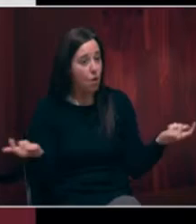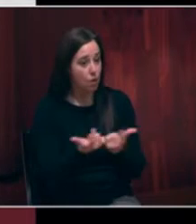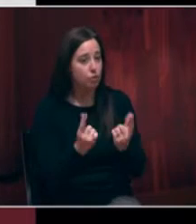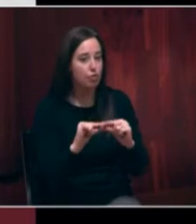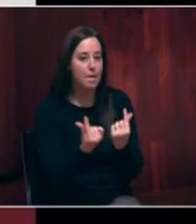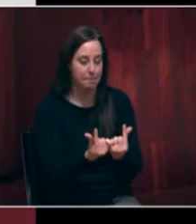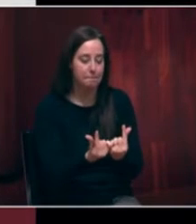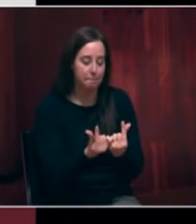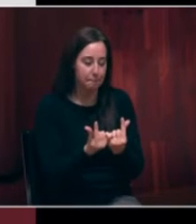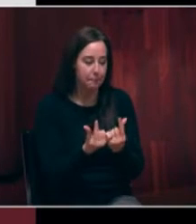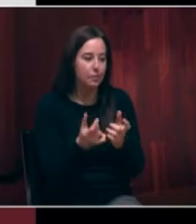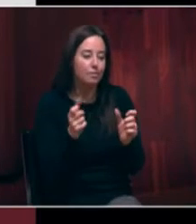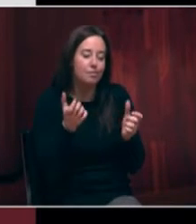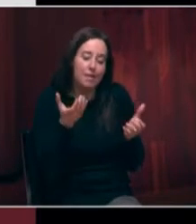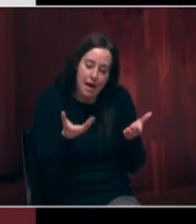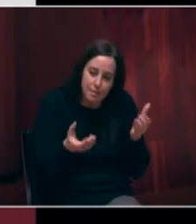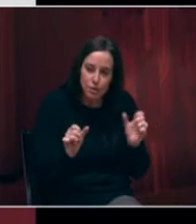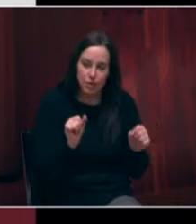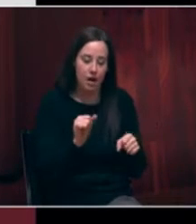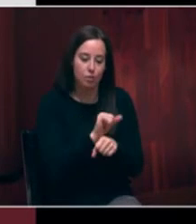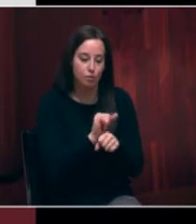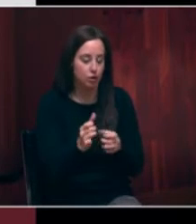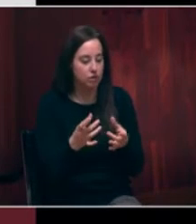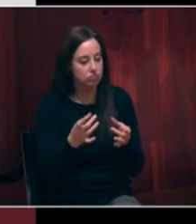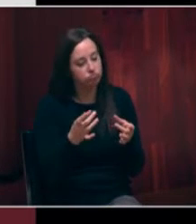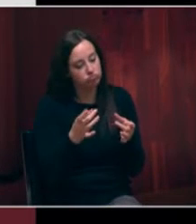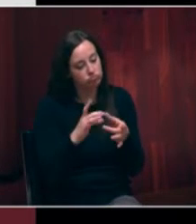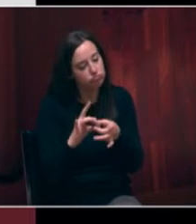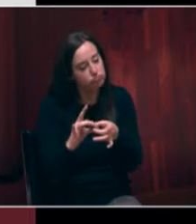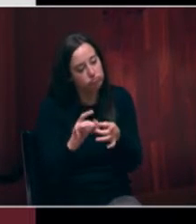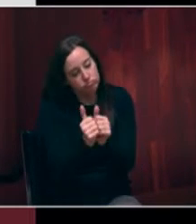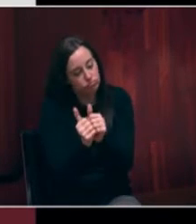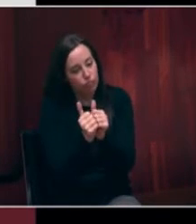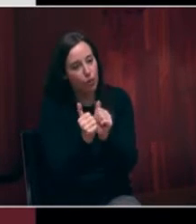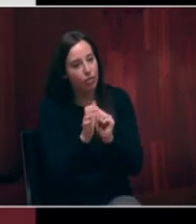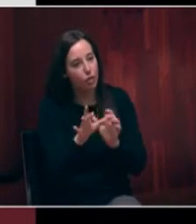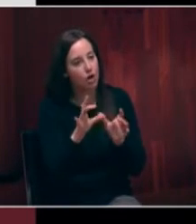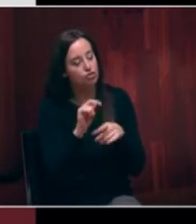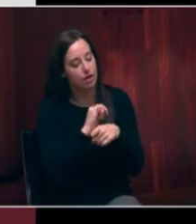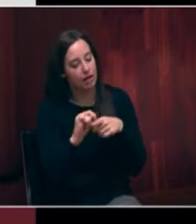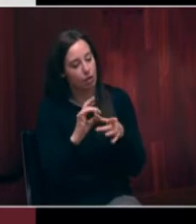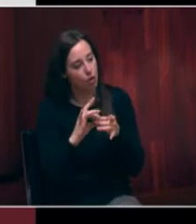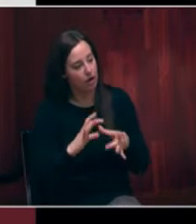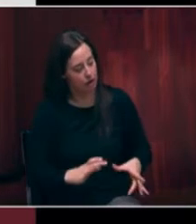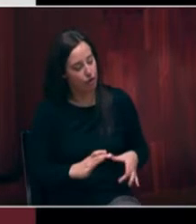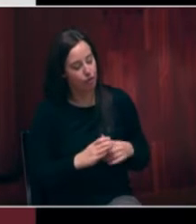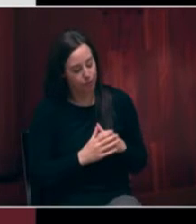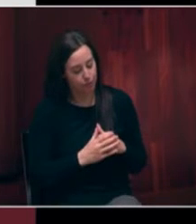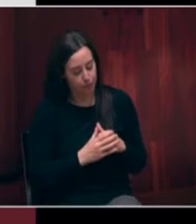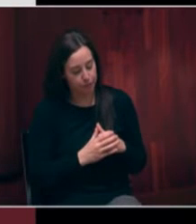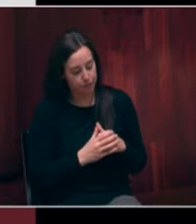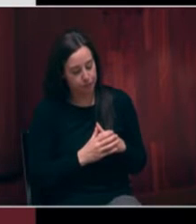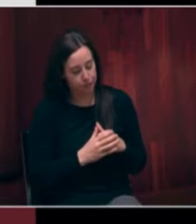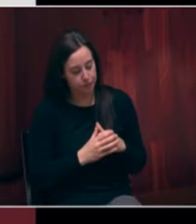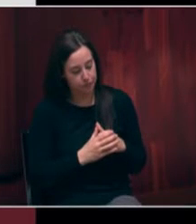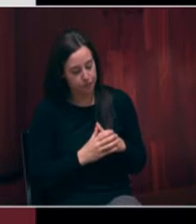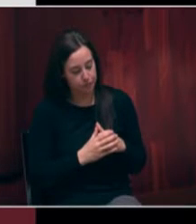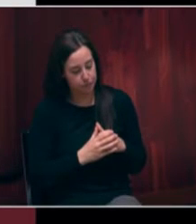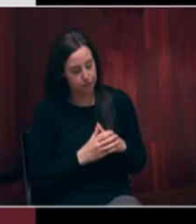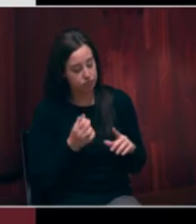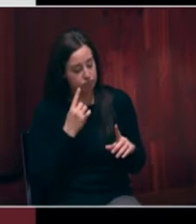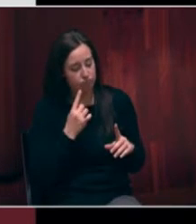training coordinator to do that in a more efficient way than each person doing it individually. We can work with you. But please,